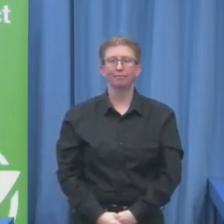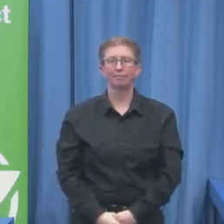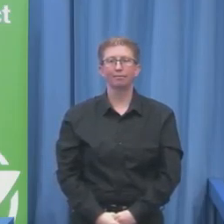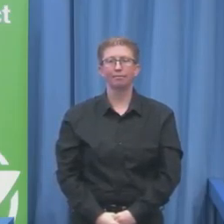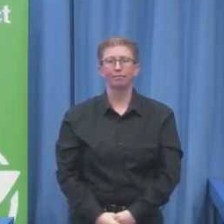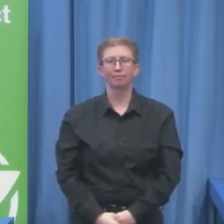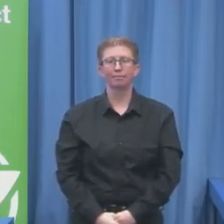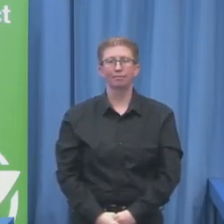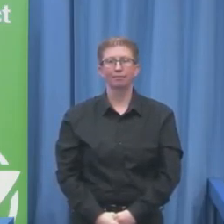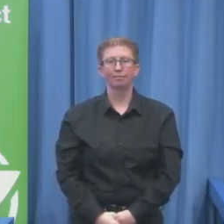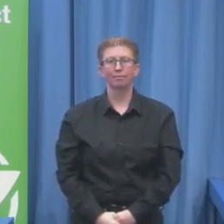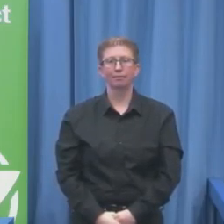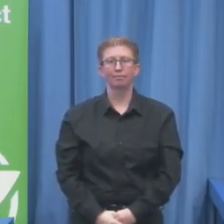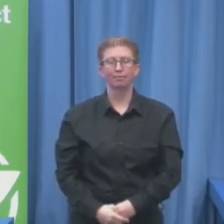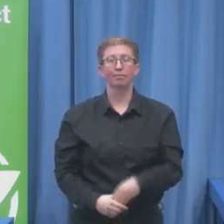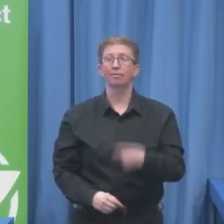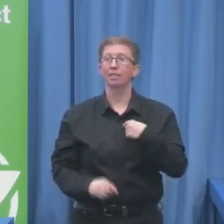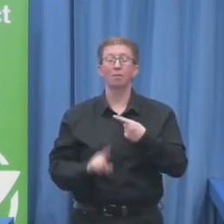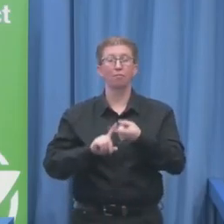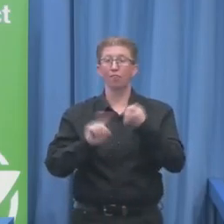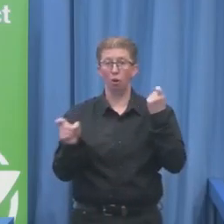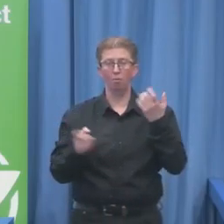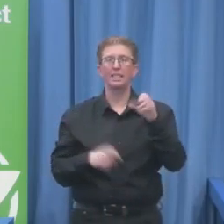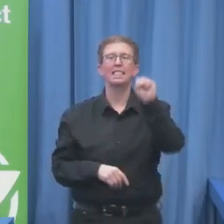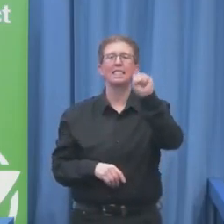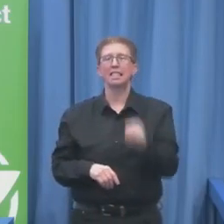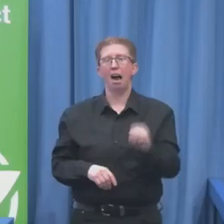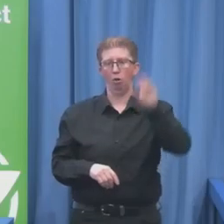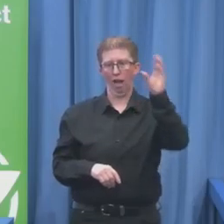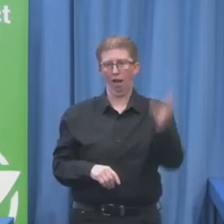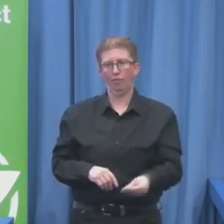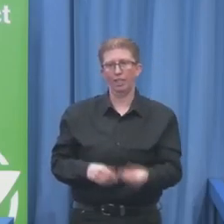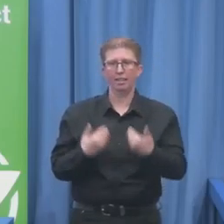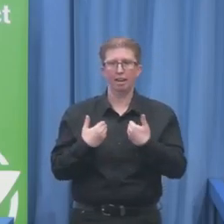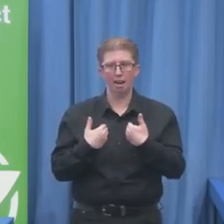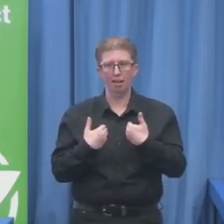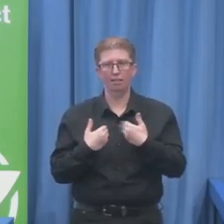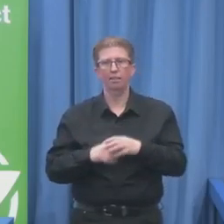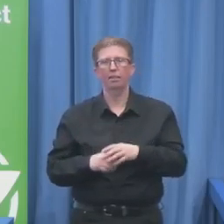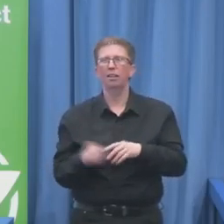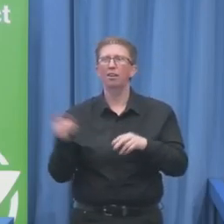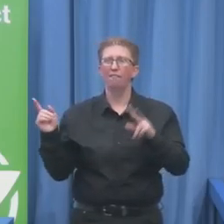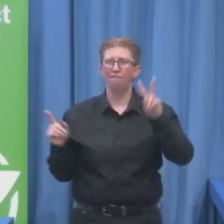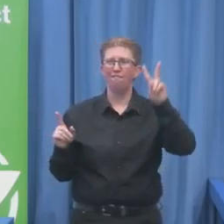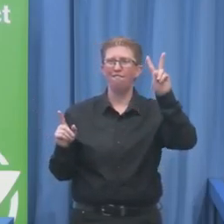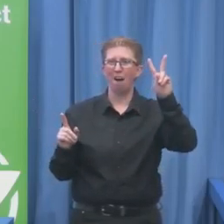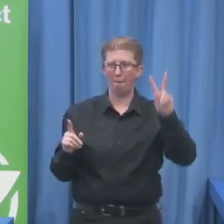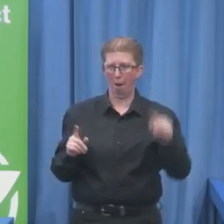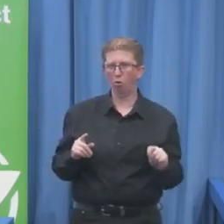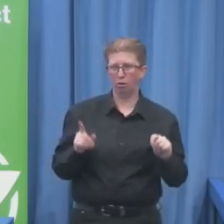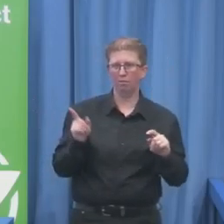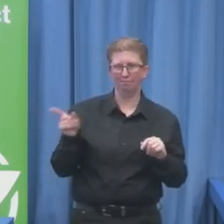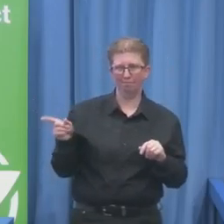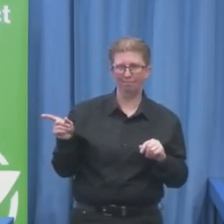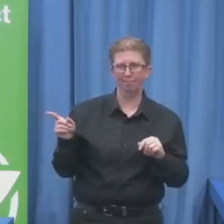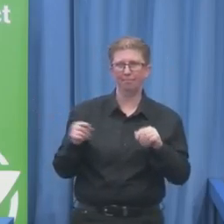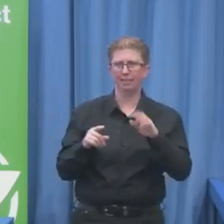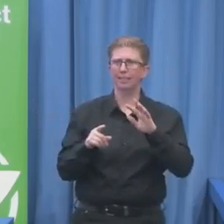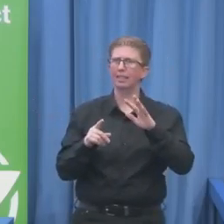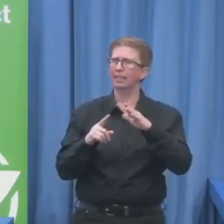Africa. I have a question to the Vermont team. I think what you've done is remarkable, but I'm just wondering about